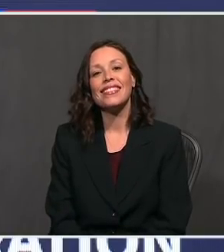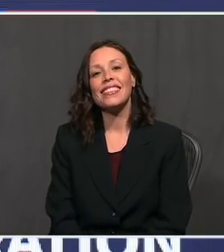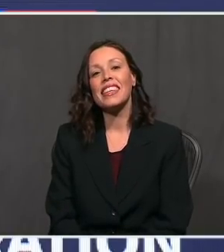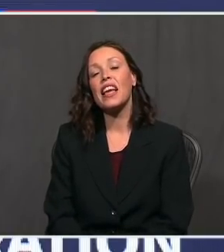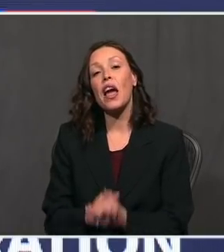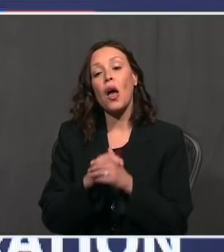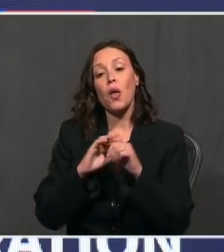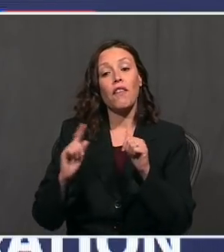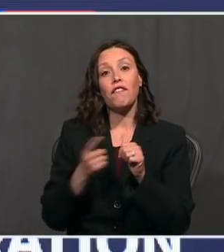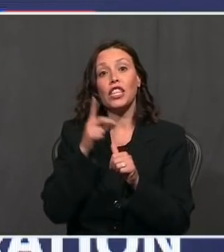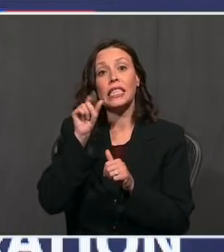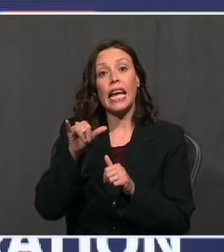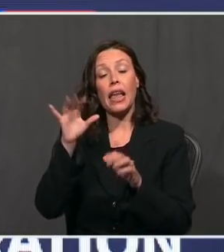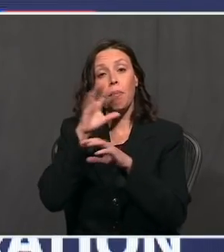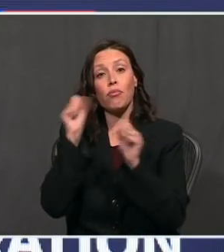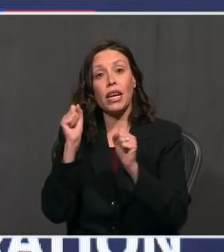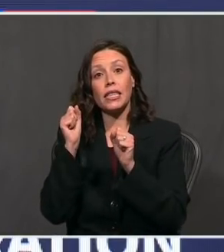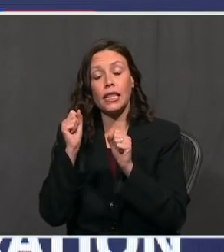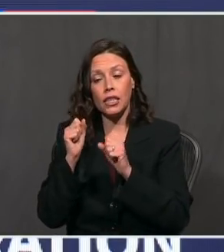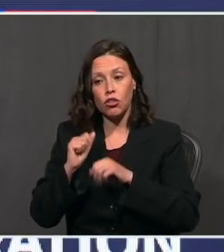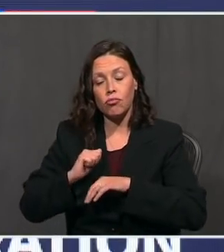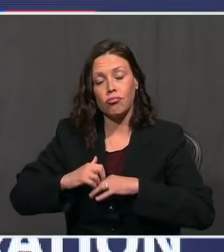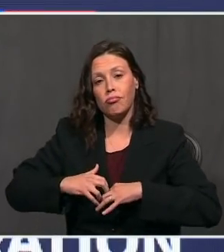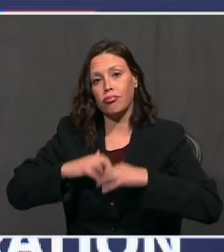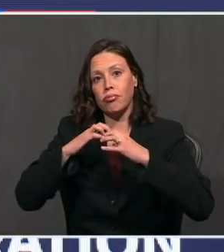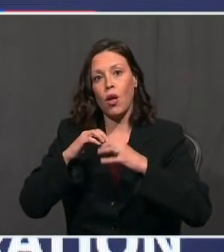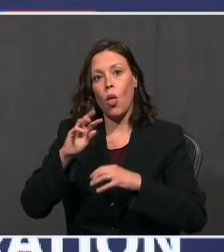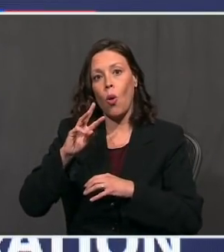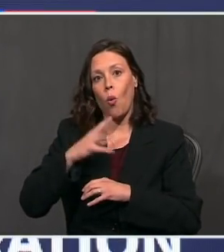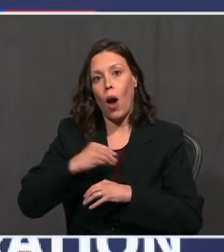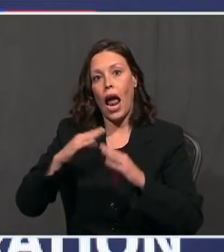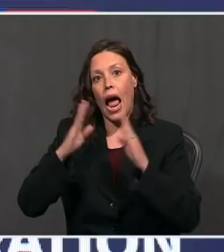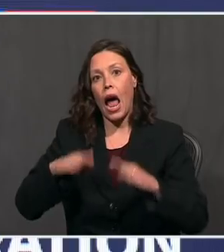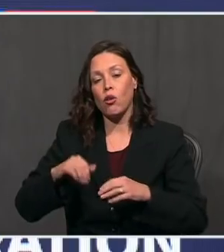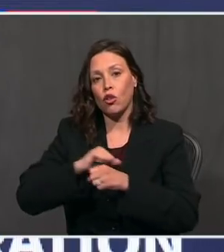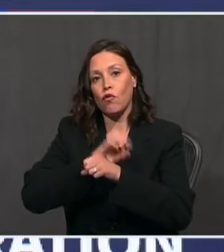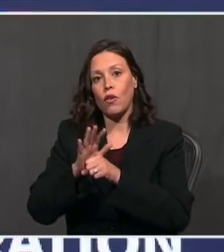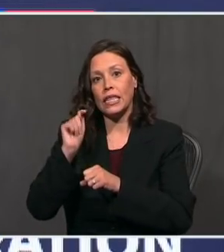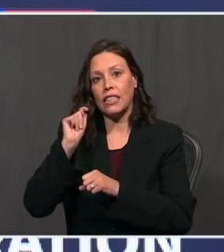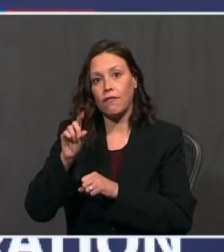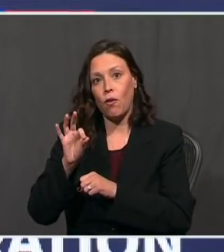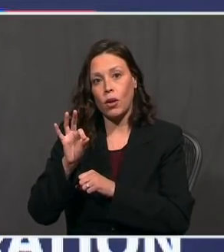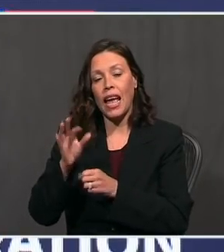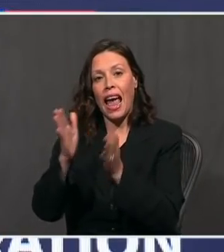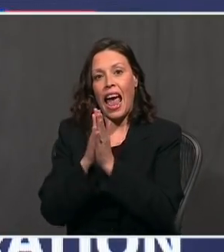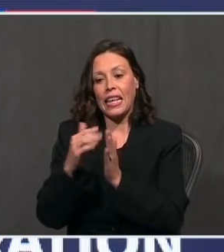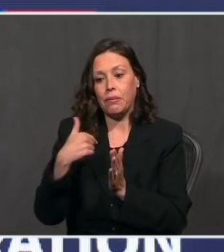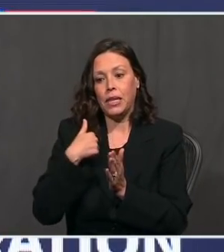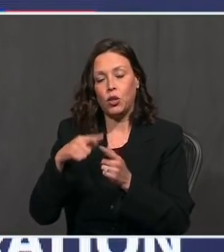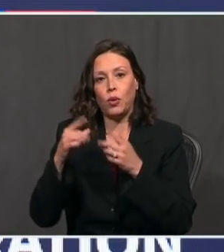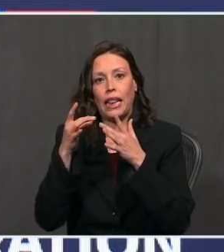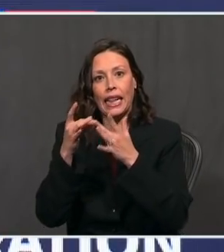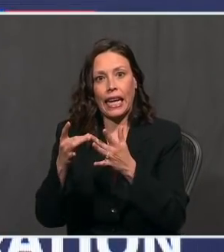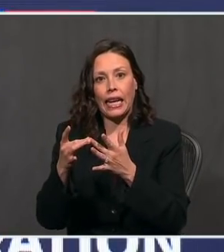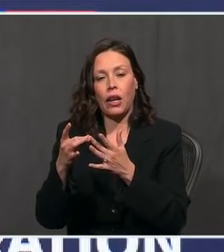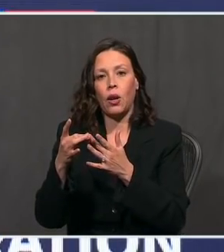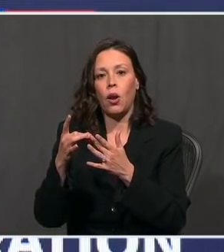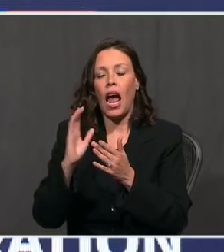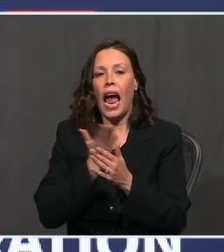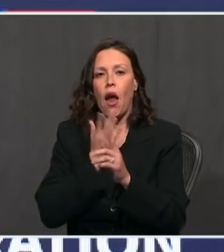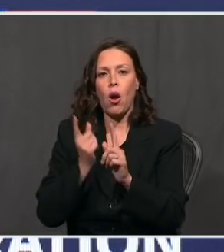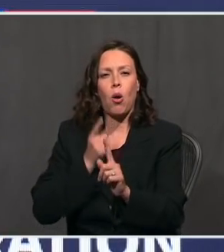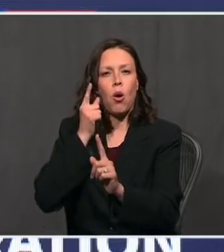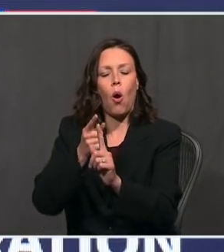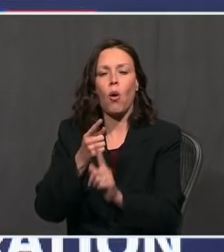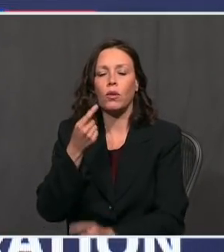From the first day the President stood up the White House Coronavirus Task Force and asked us to lead it, and we had one mission, and